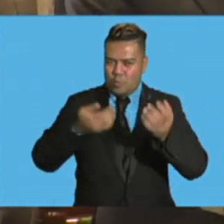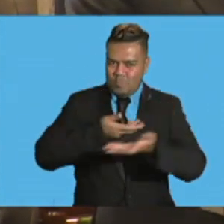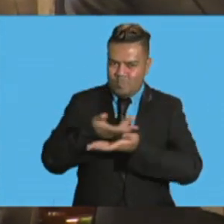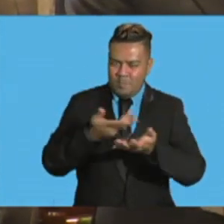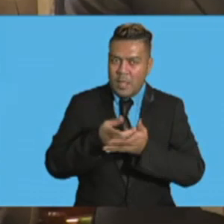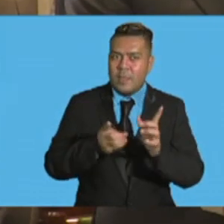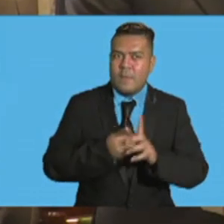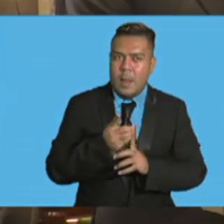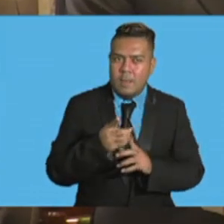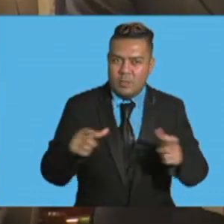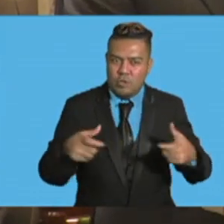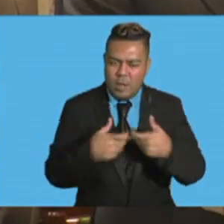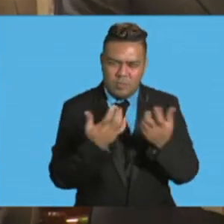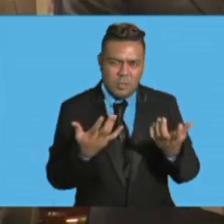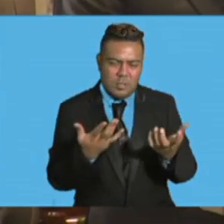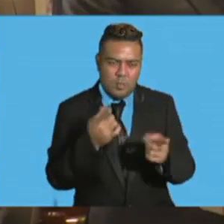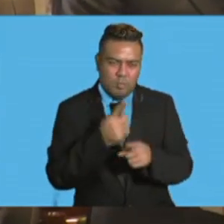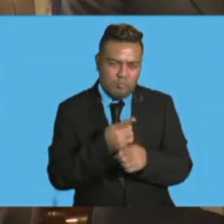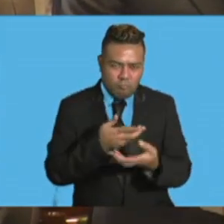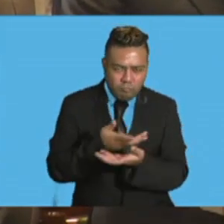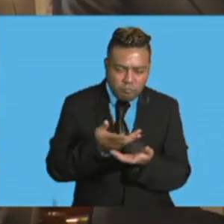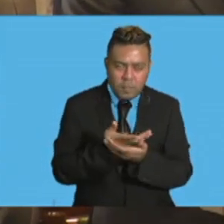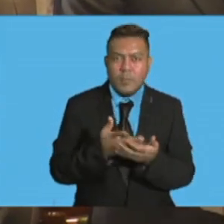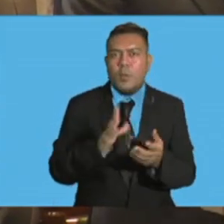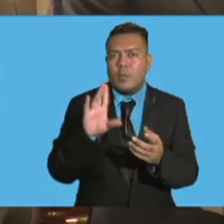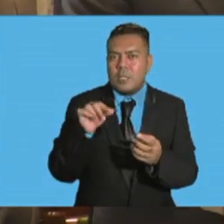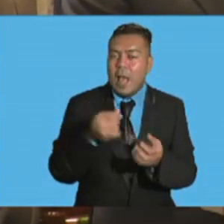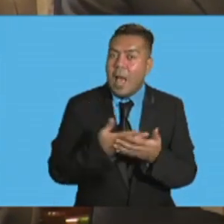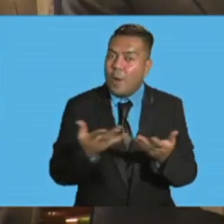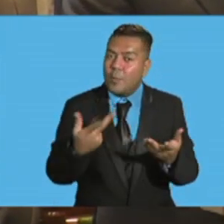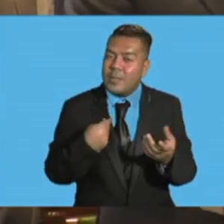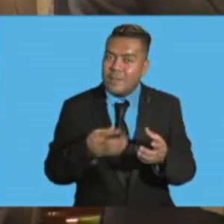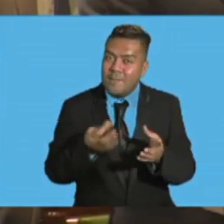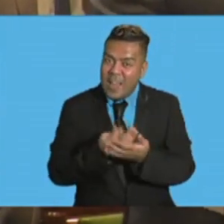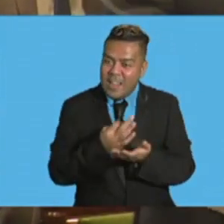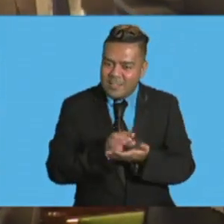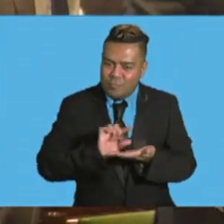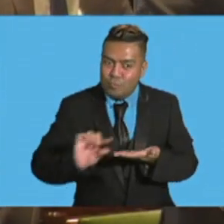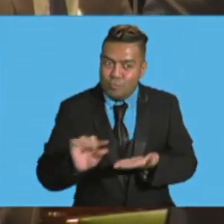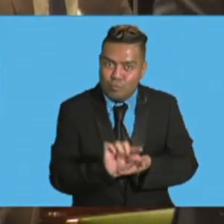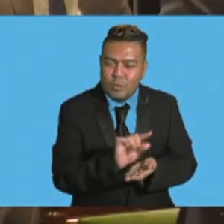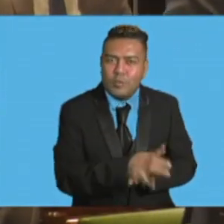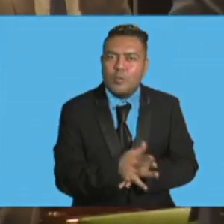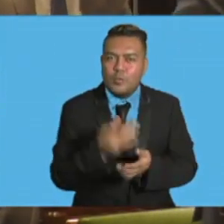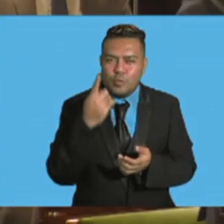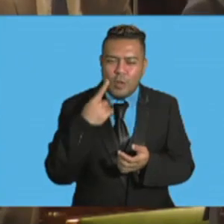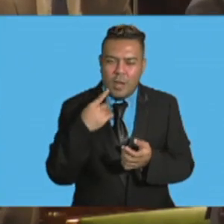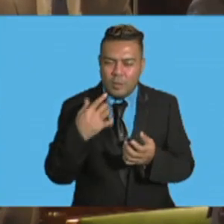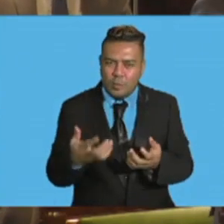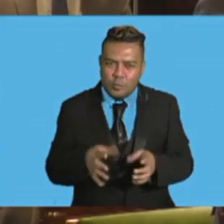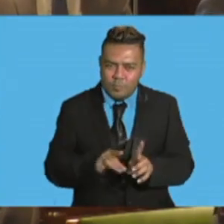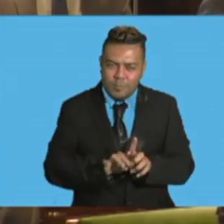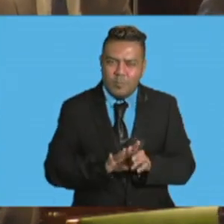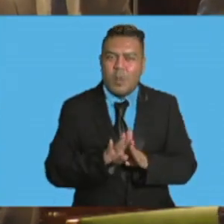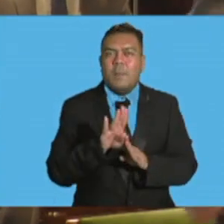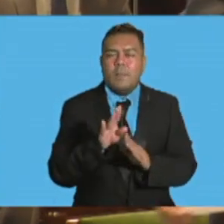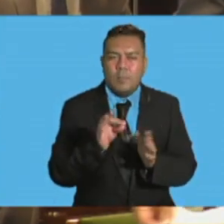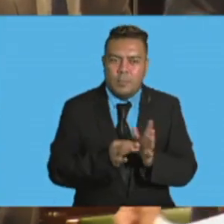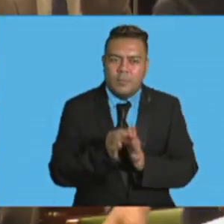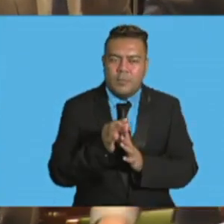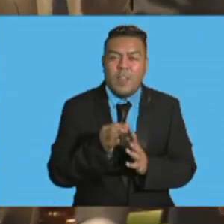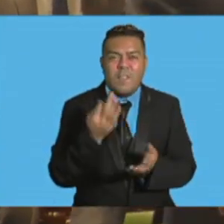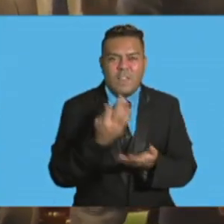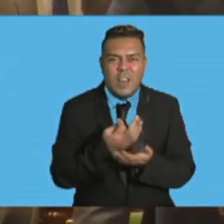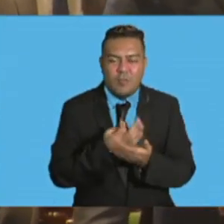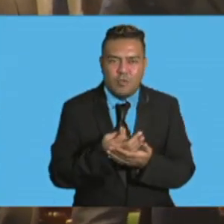and opportunities. It also provided an avenue for discussion of financing options that suit the development priorities and economic financial needs of member